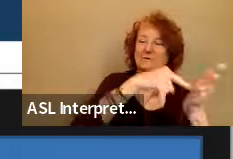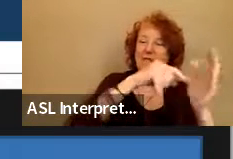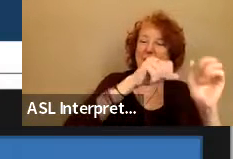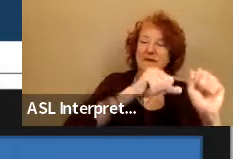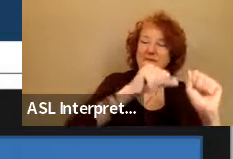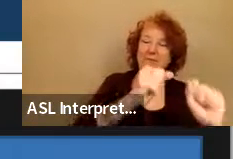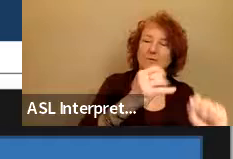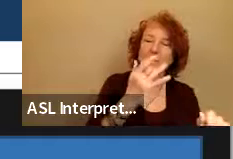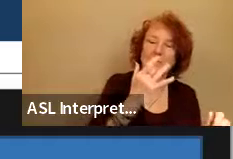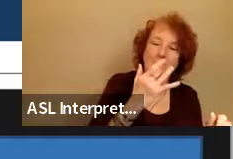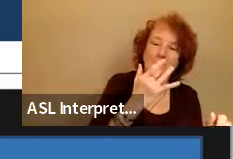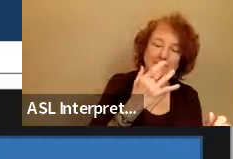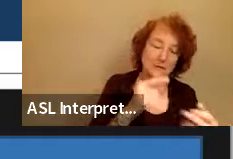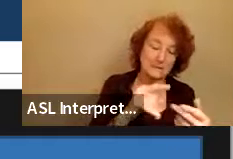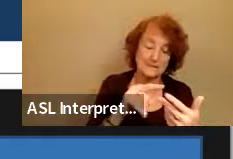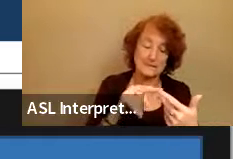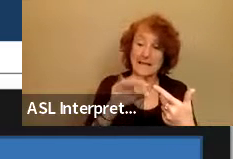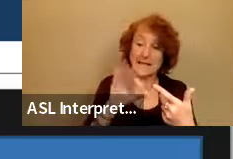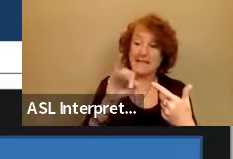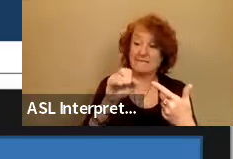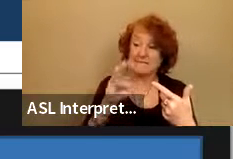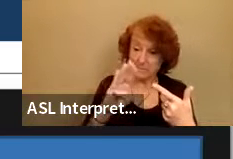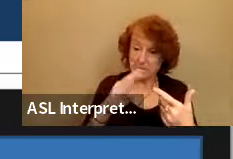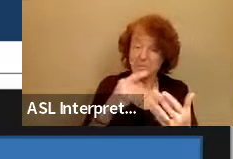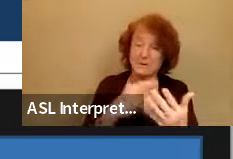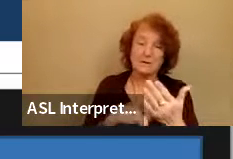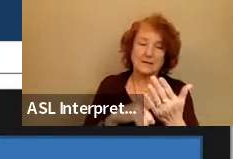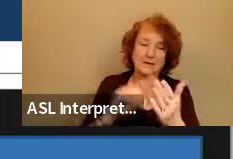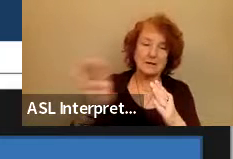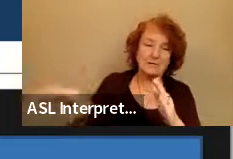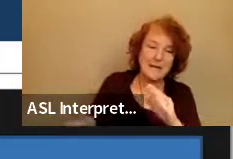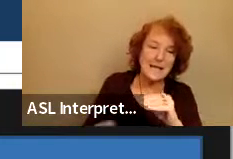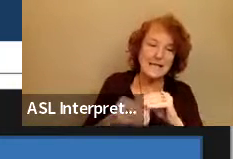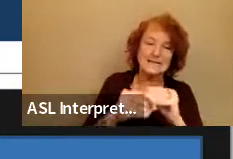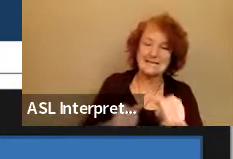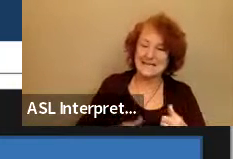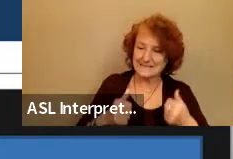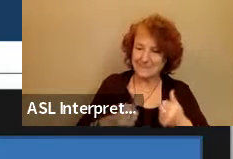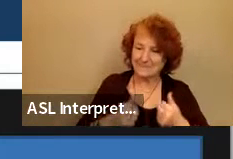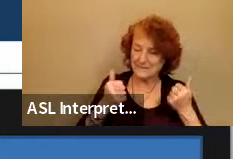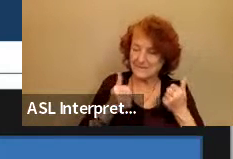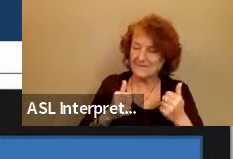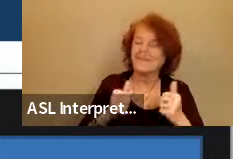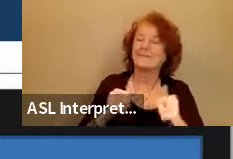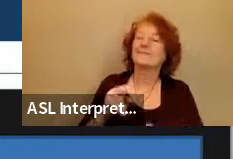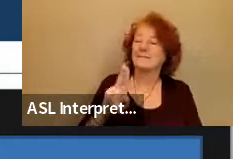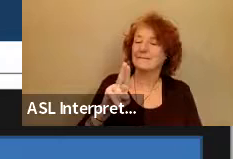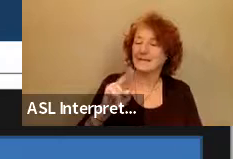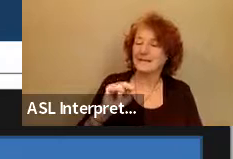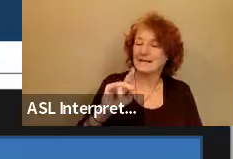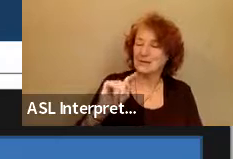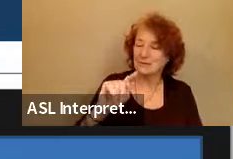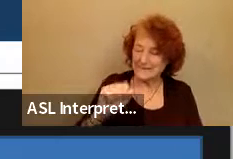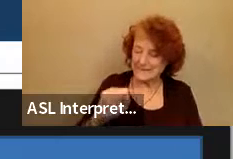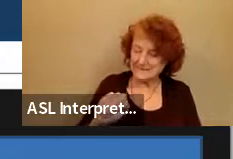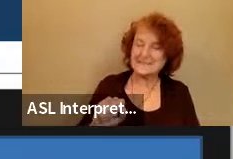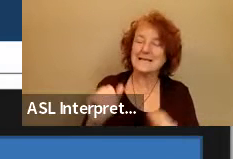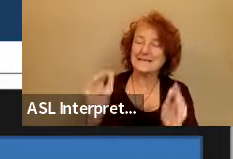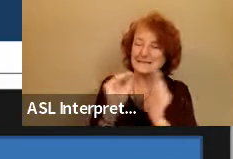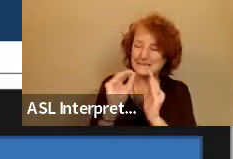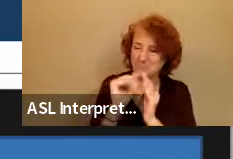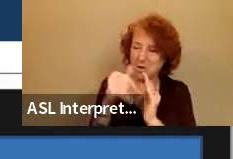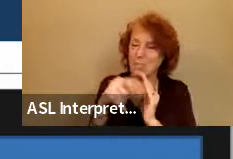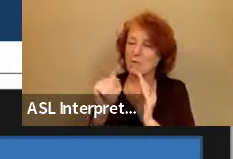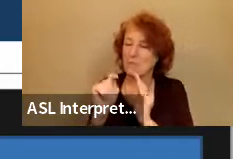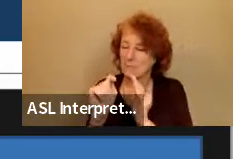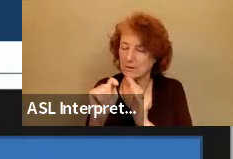talk about accessory dwelling units, building conversions, and small apartments. In March, we'll focus in on